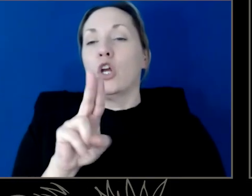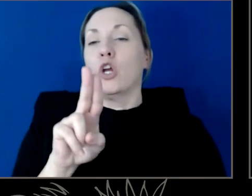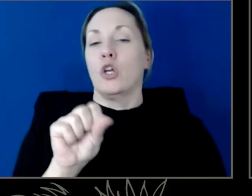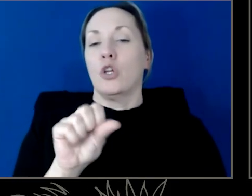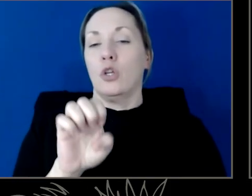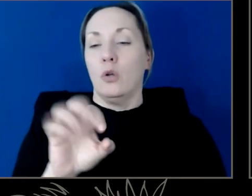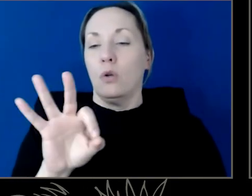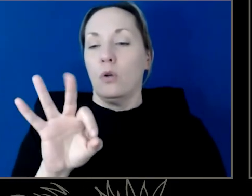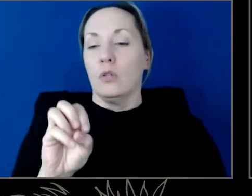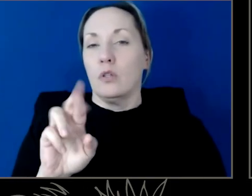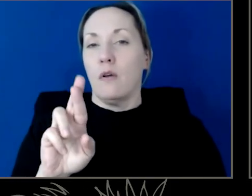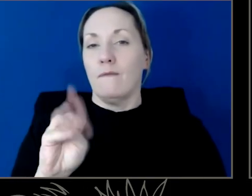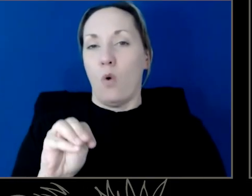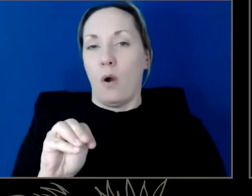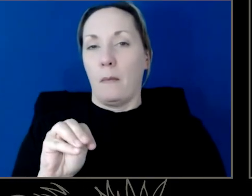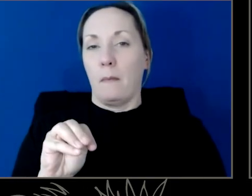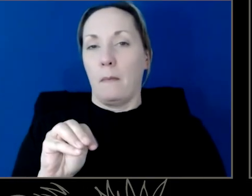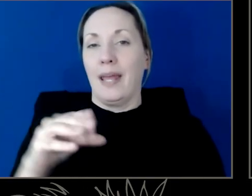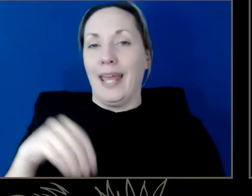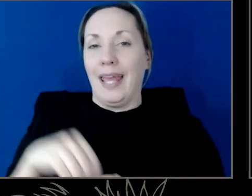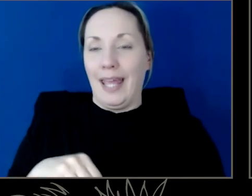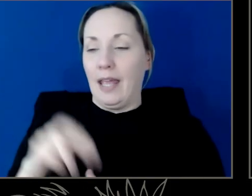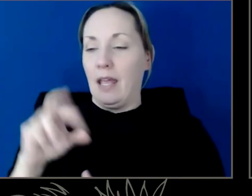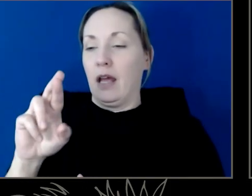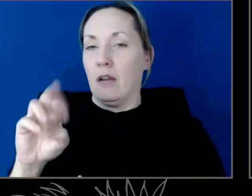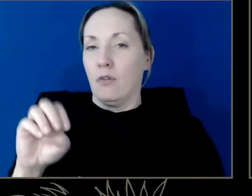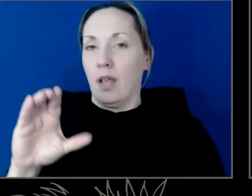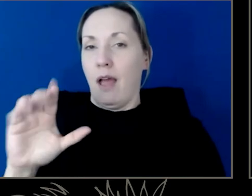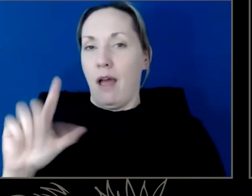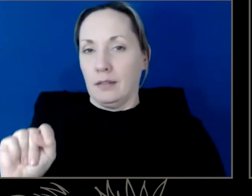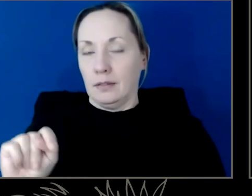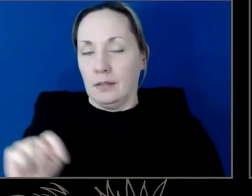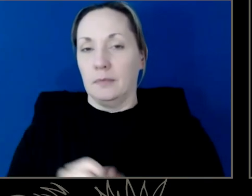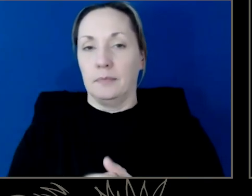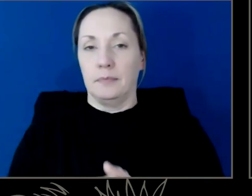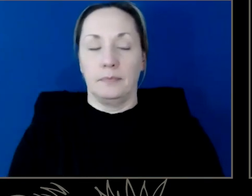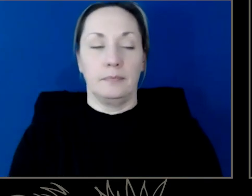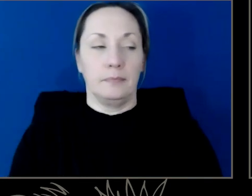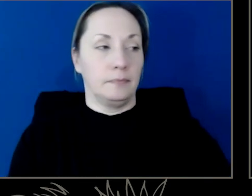React. Which, one second, I'll walk through it.